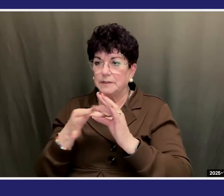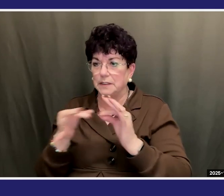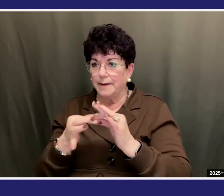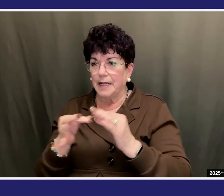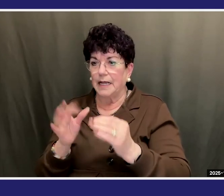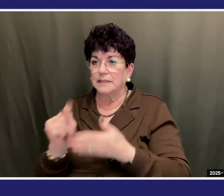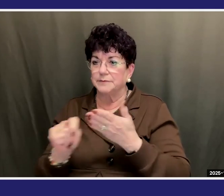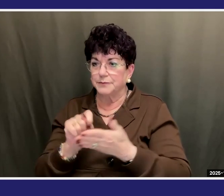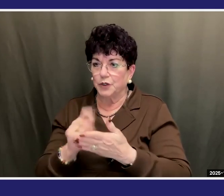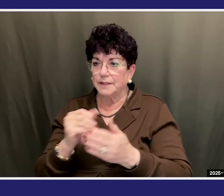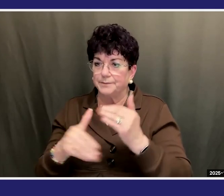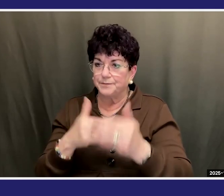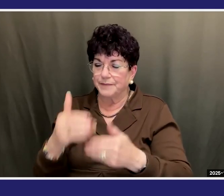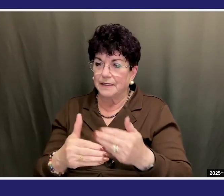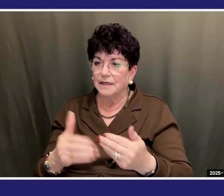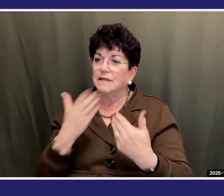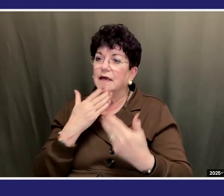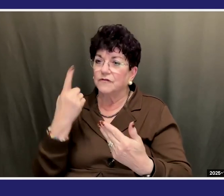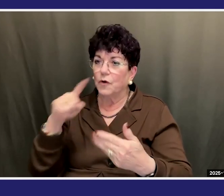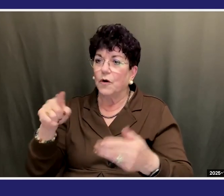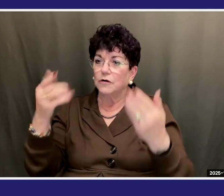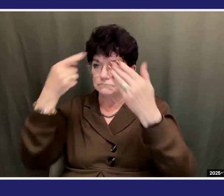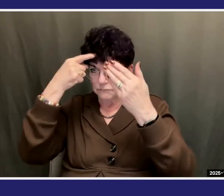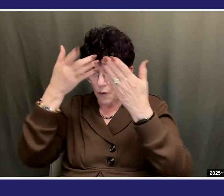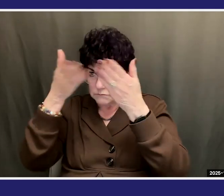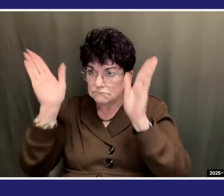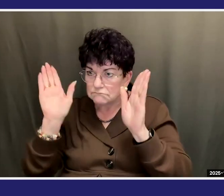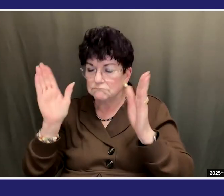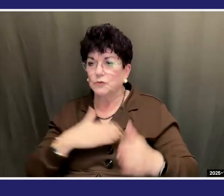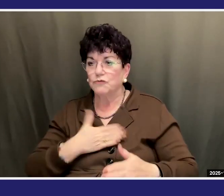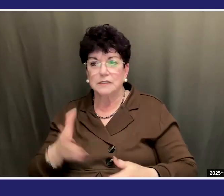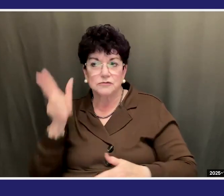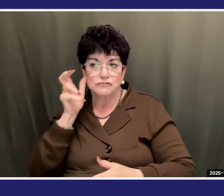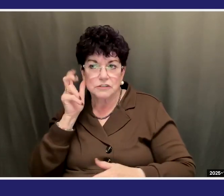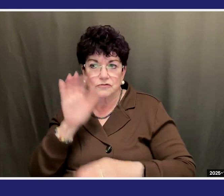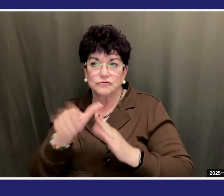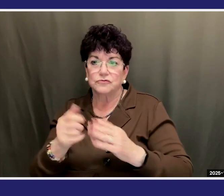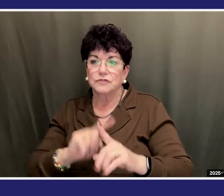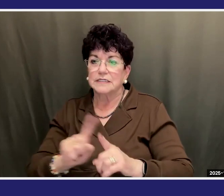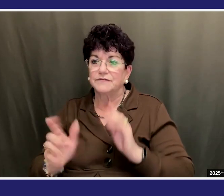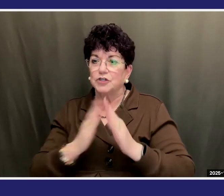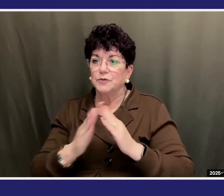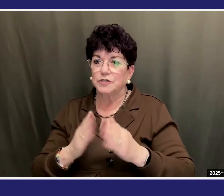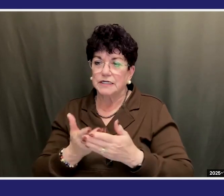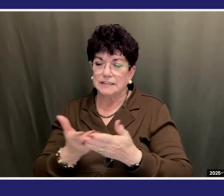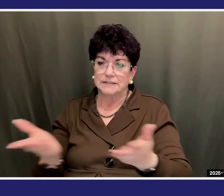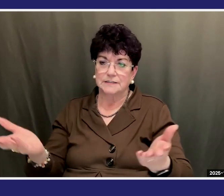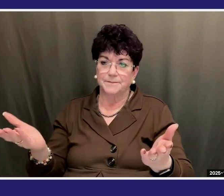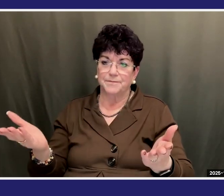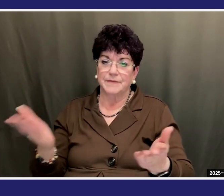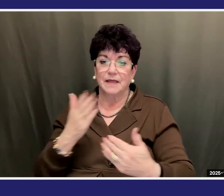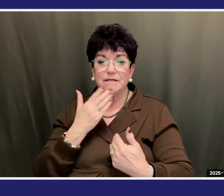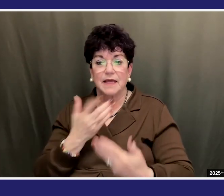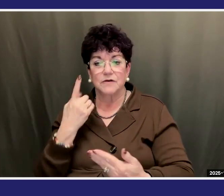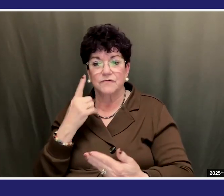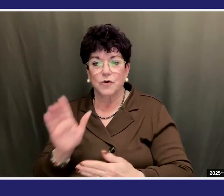really appreciate that you are open and listening to all of the communities that are out there. I appreciate the expressed